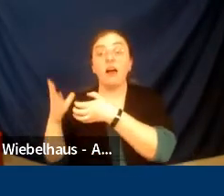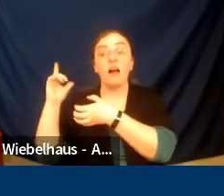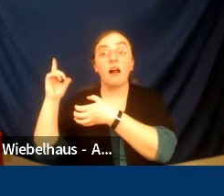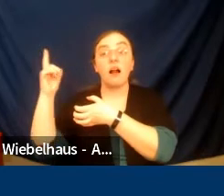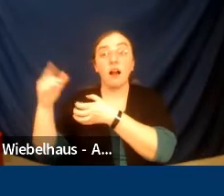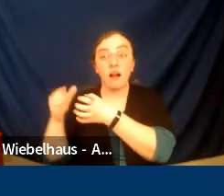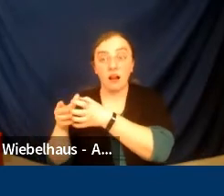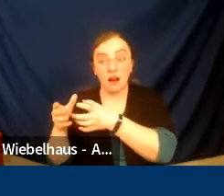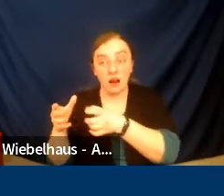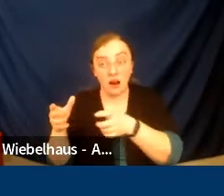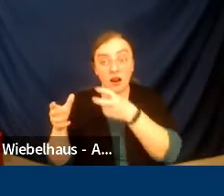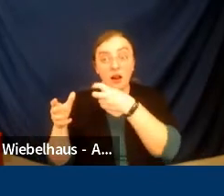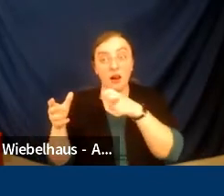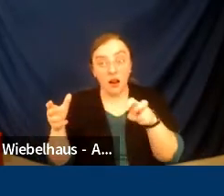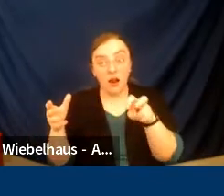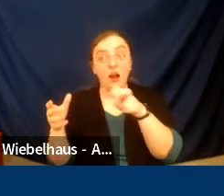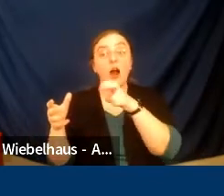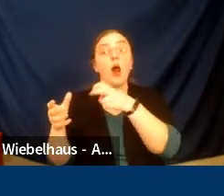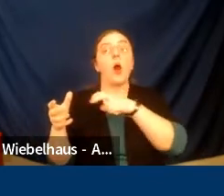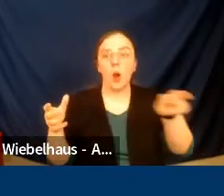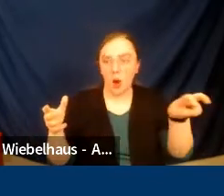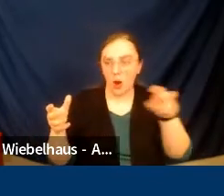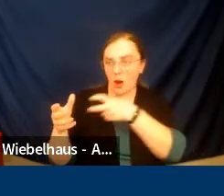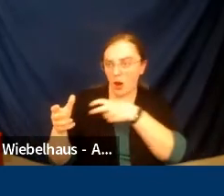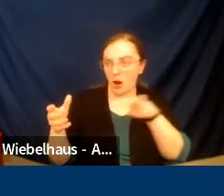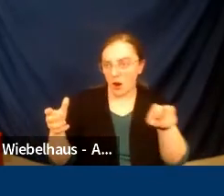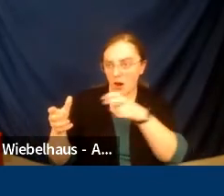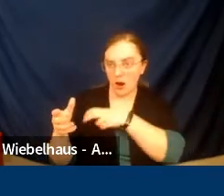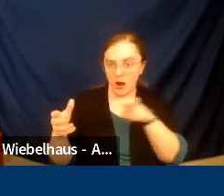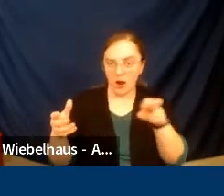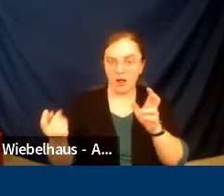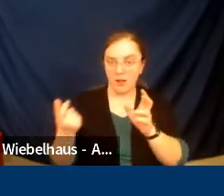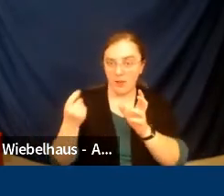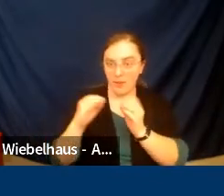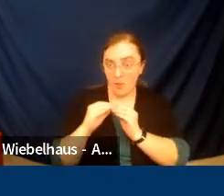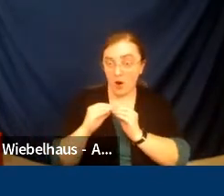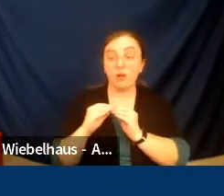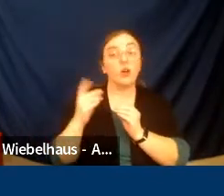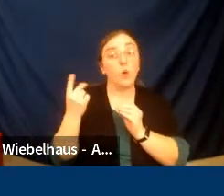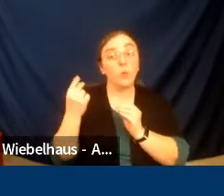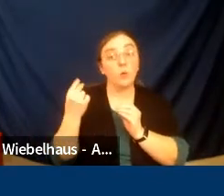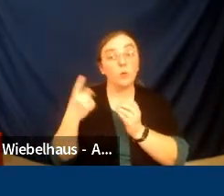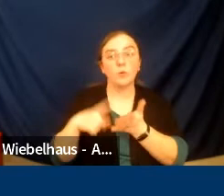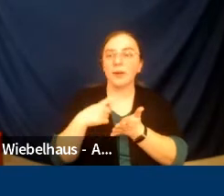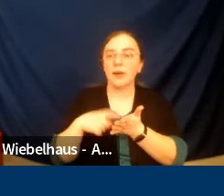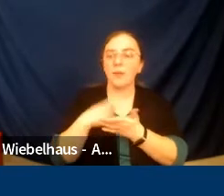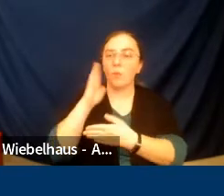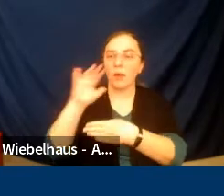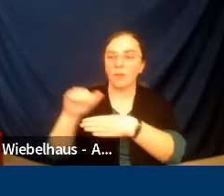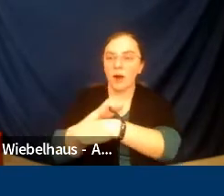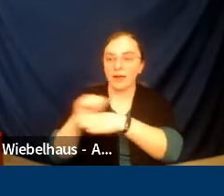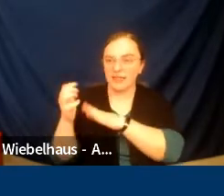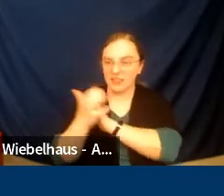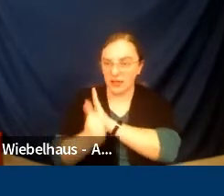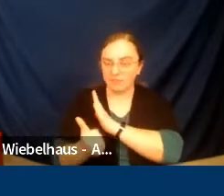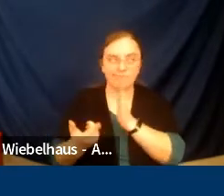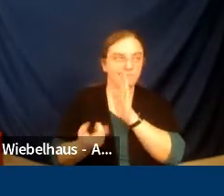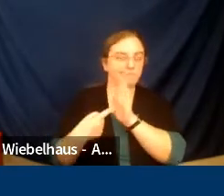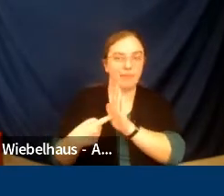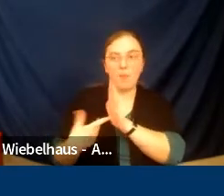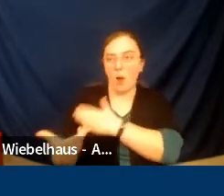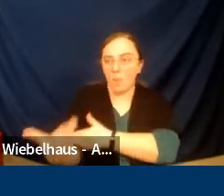one example is doing some practice of skills, practice of morning meeting